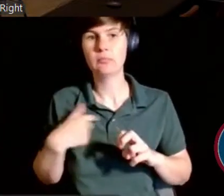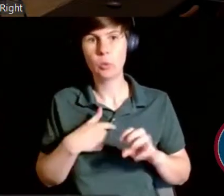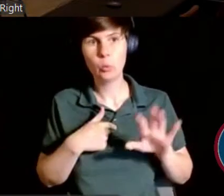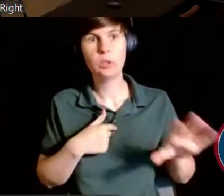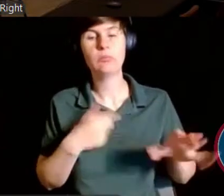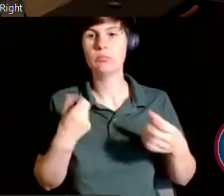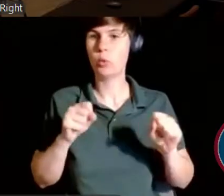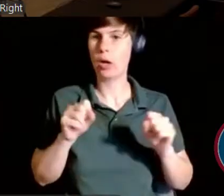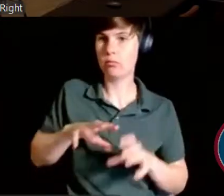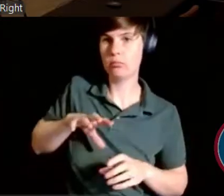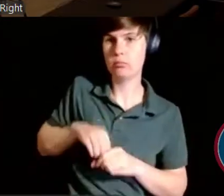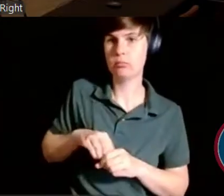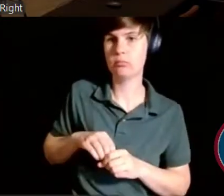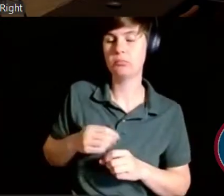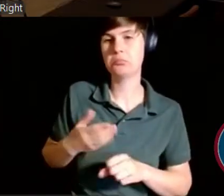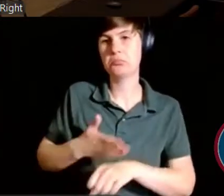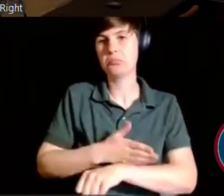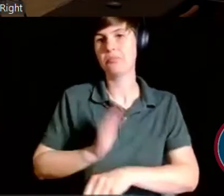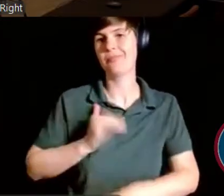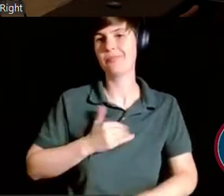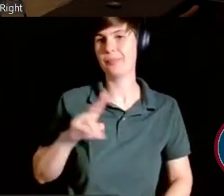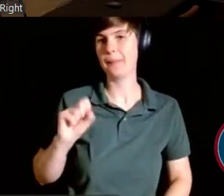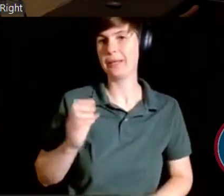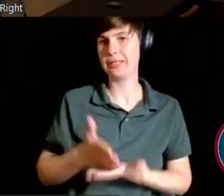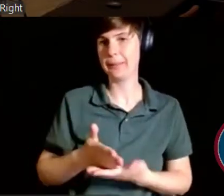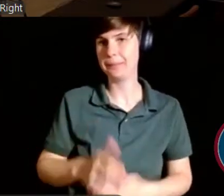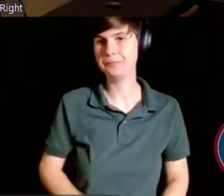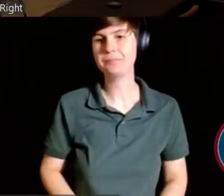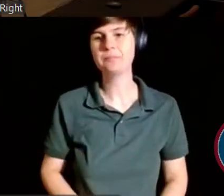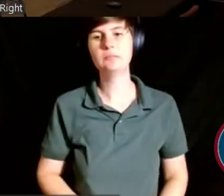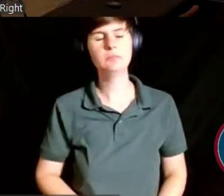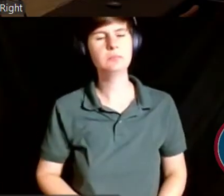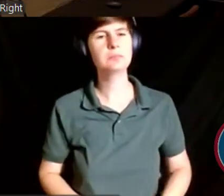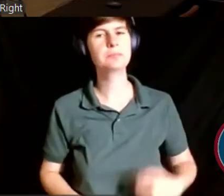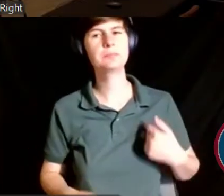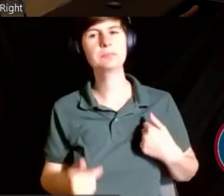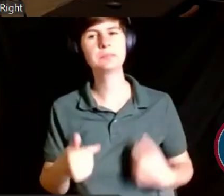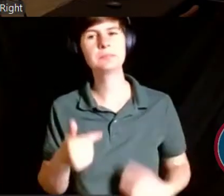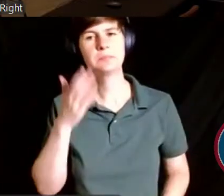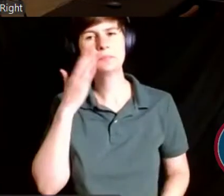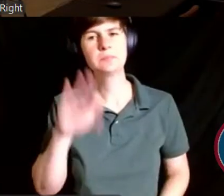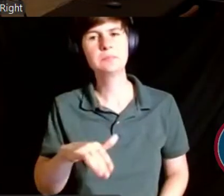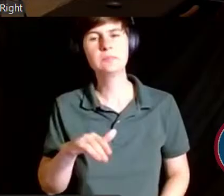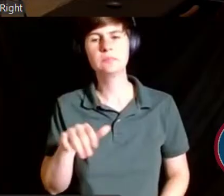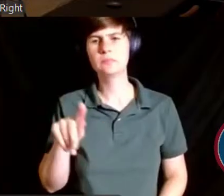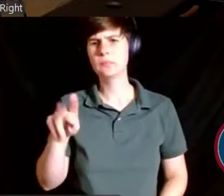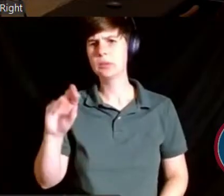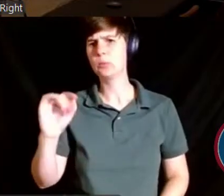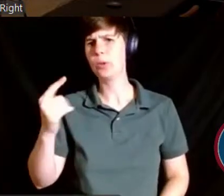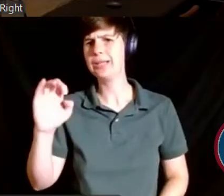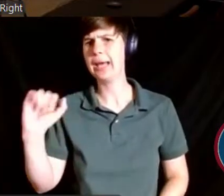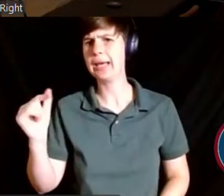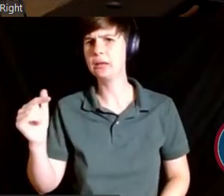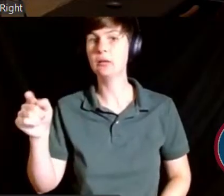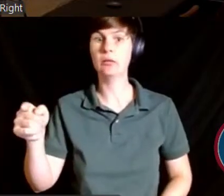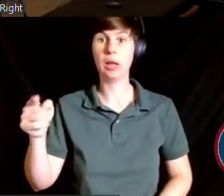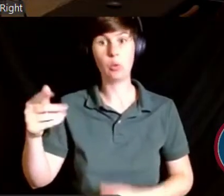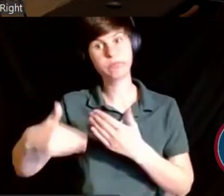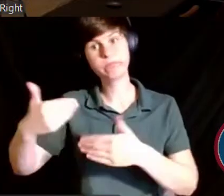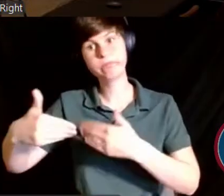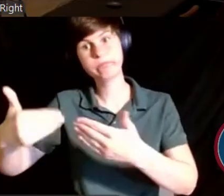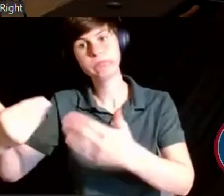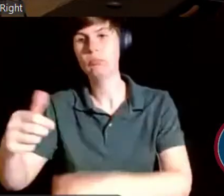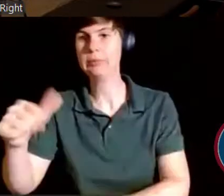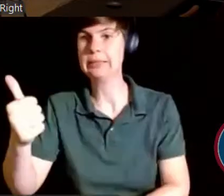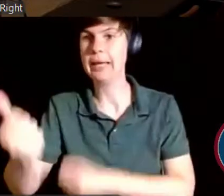into our bus stop design. Yeah, and I know that the part of the thing with PROAG is because they were in the process for 10 years.